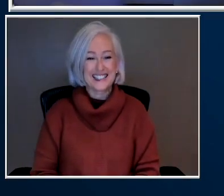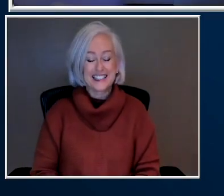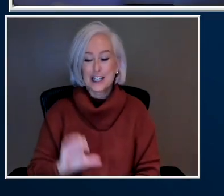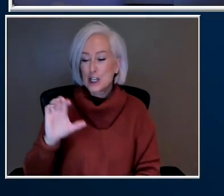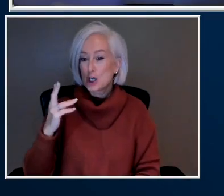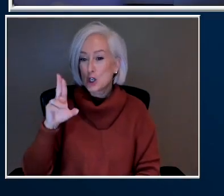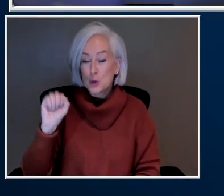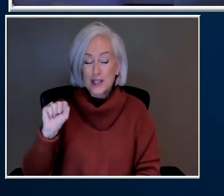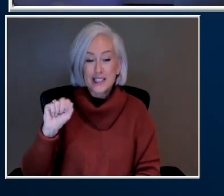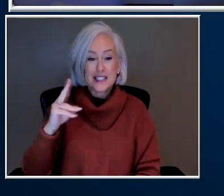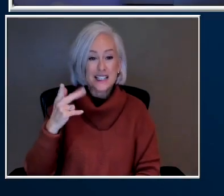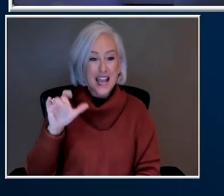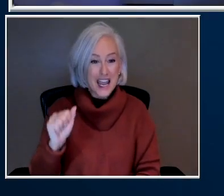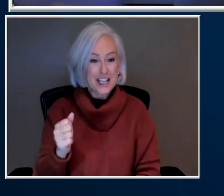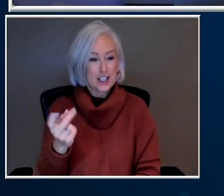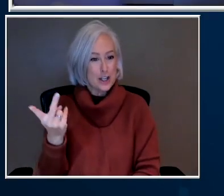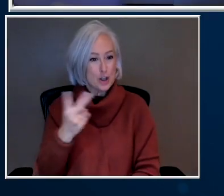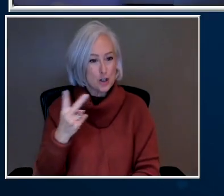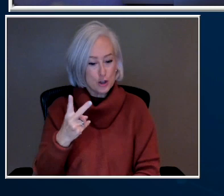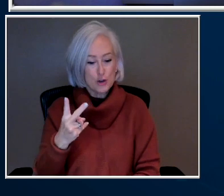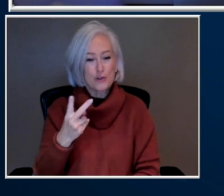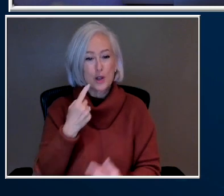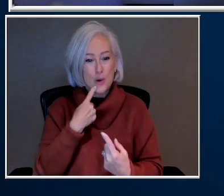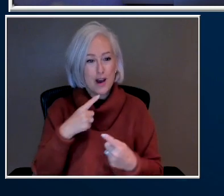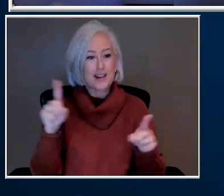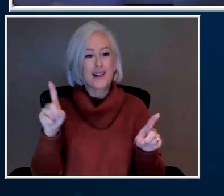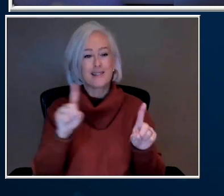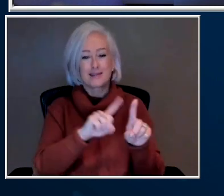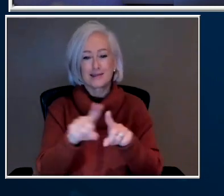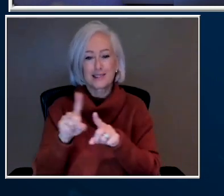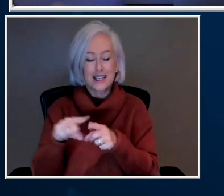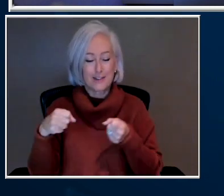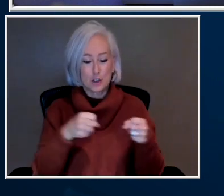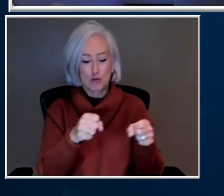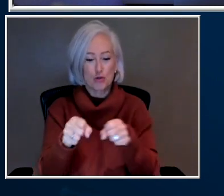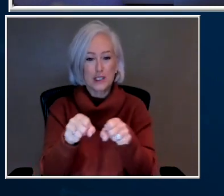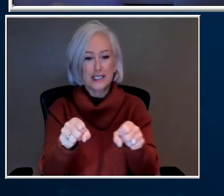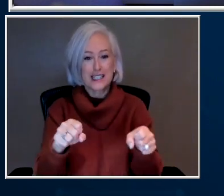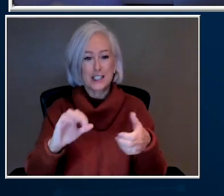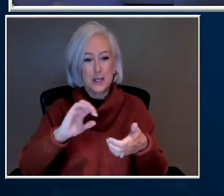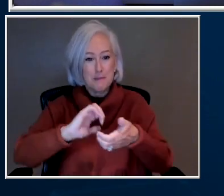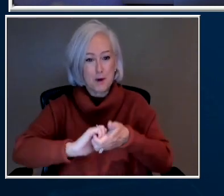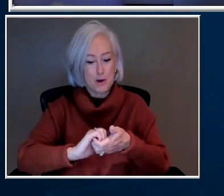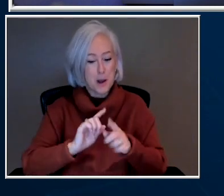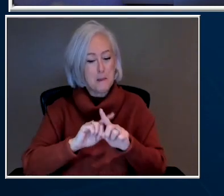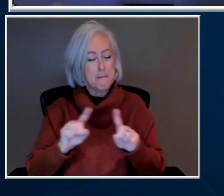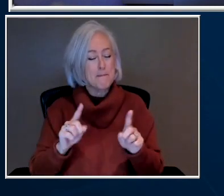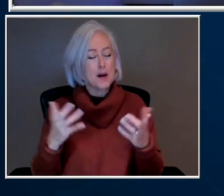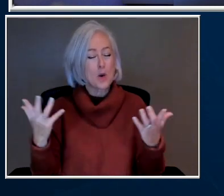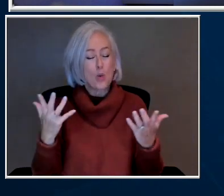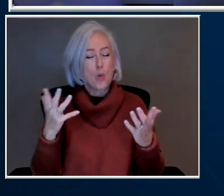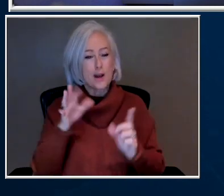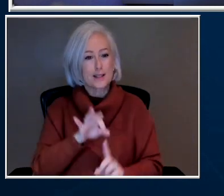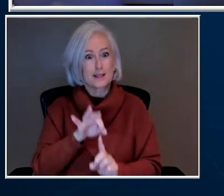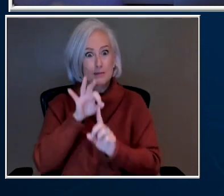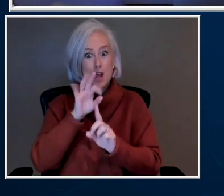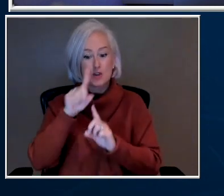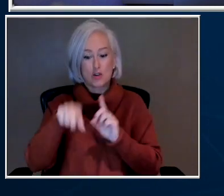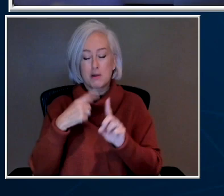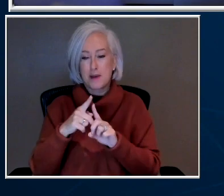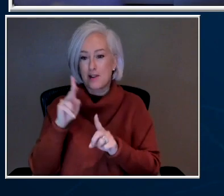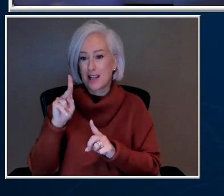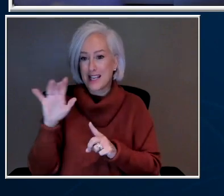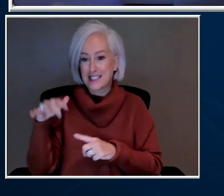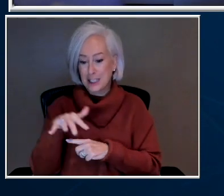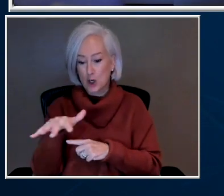different strategic community partners, but what makes it special to have this partnership between the KC Current and the University of Kansas